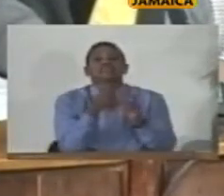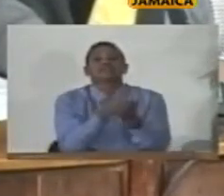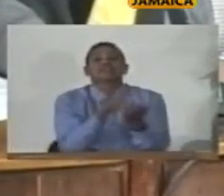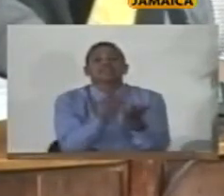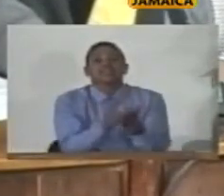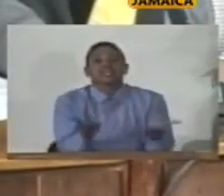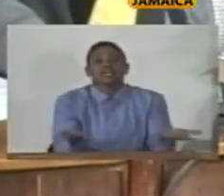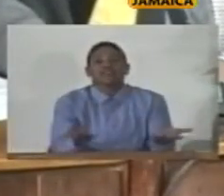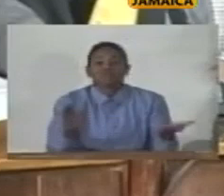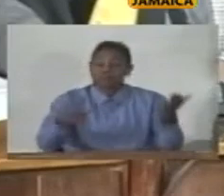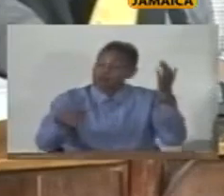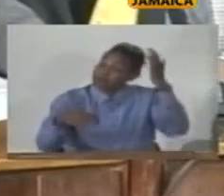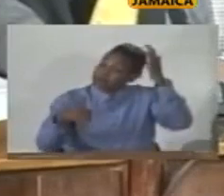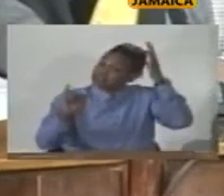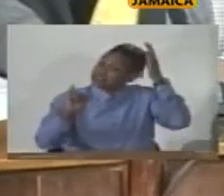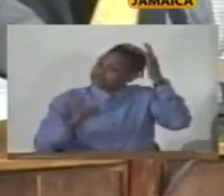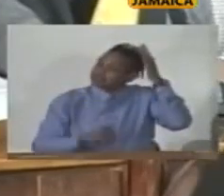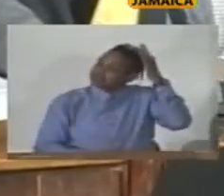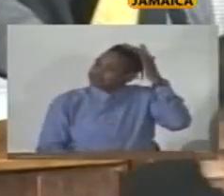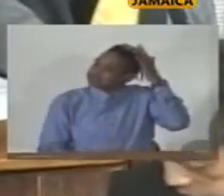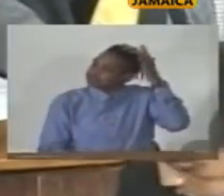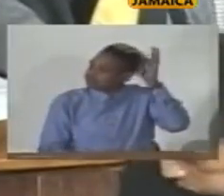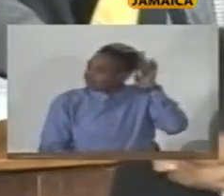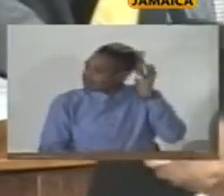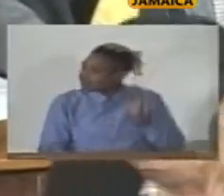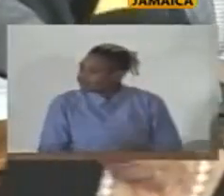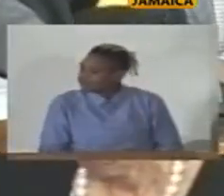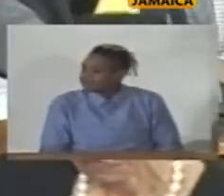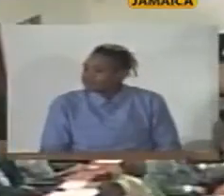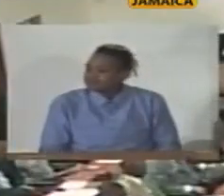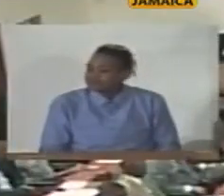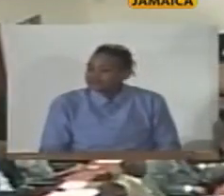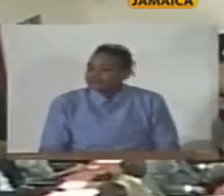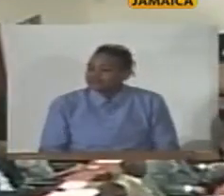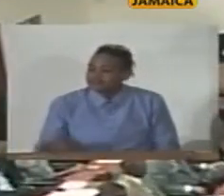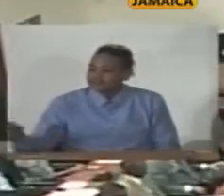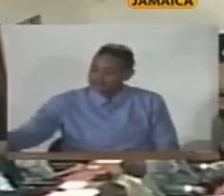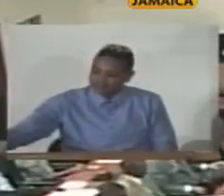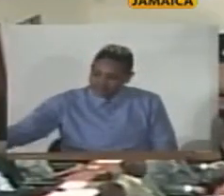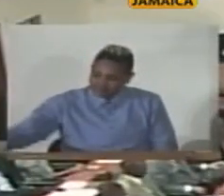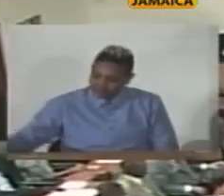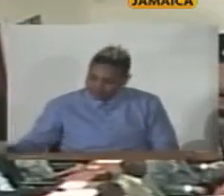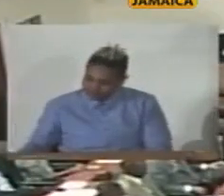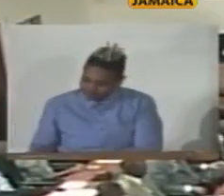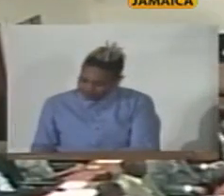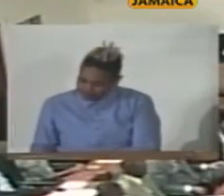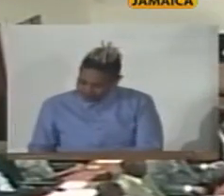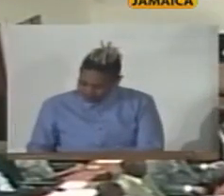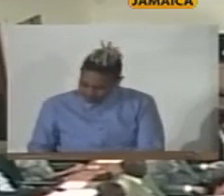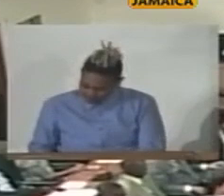of the House today. Yes, yes. 3 Zozos.